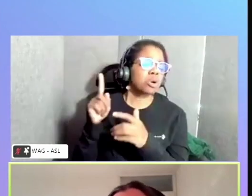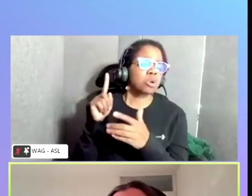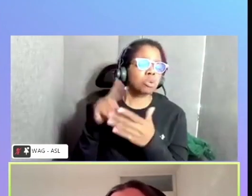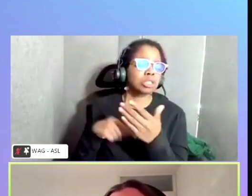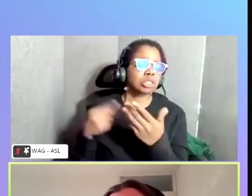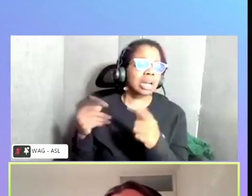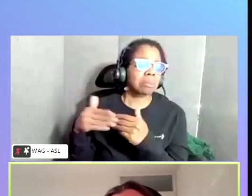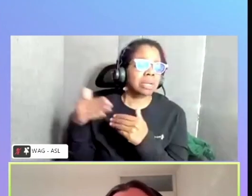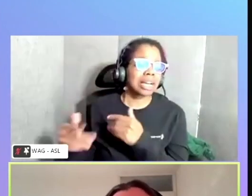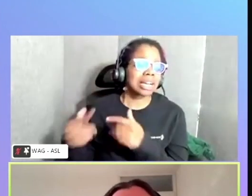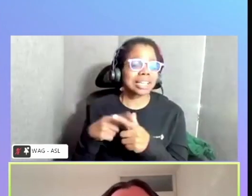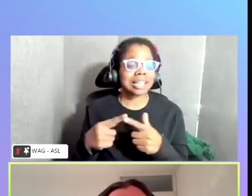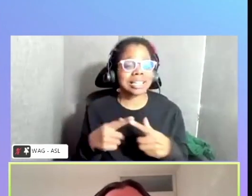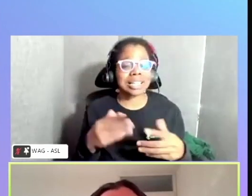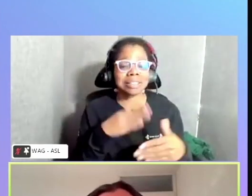with questions.